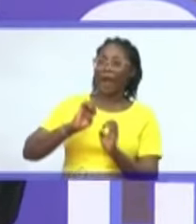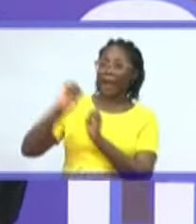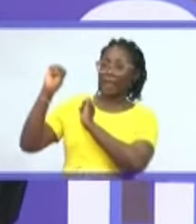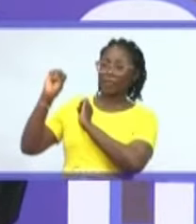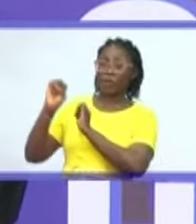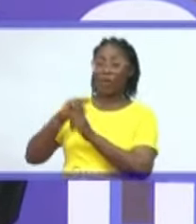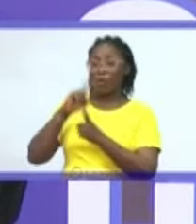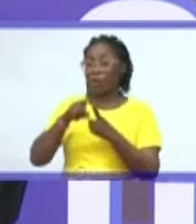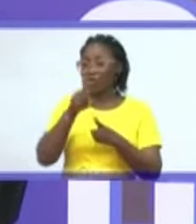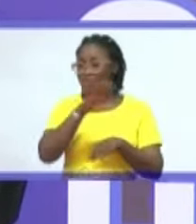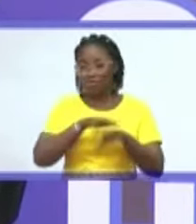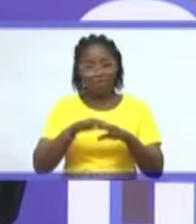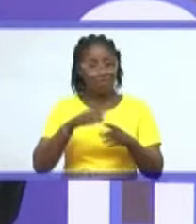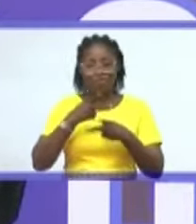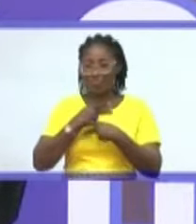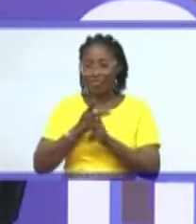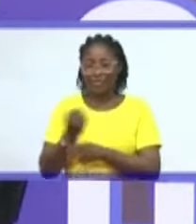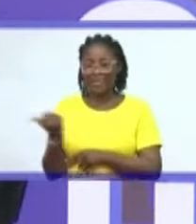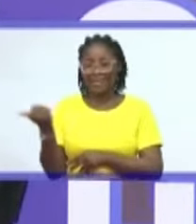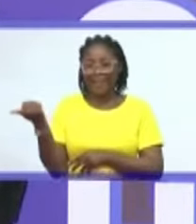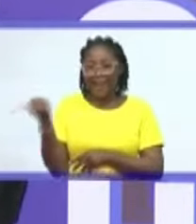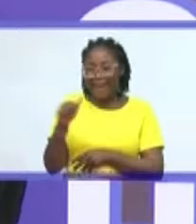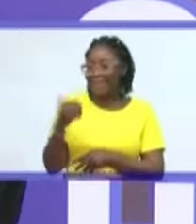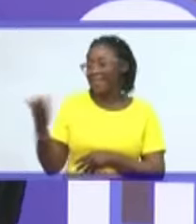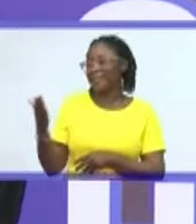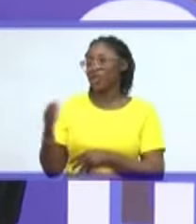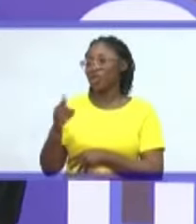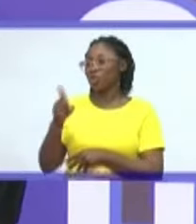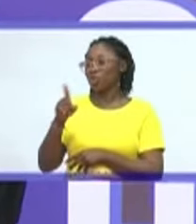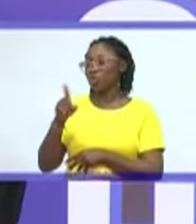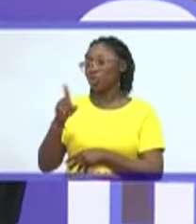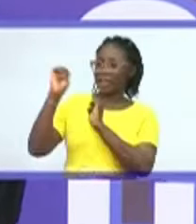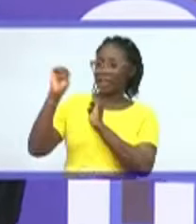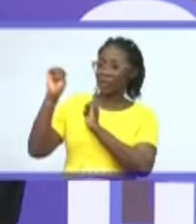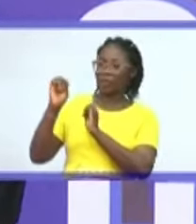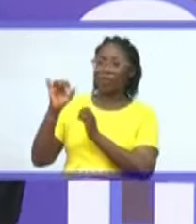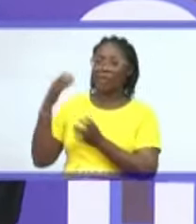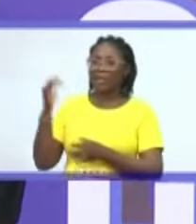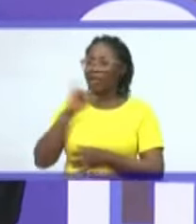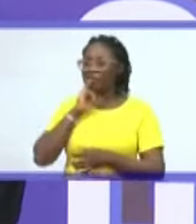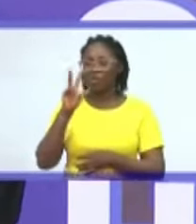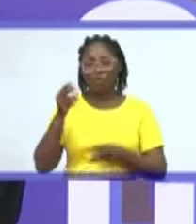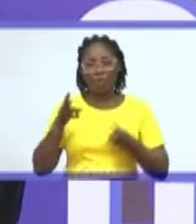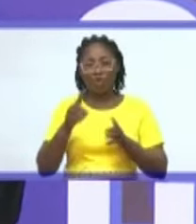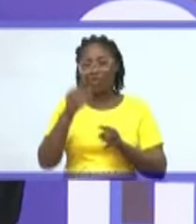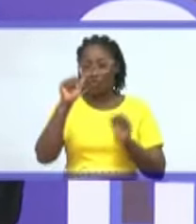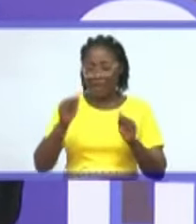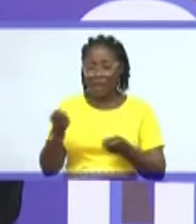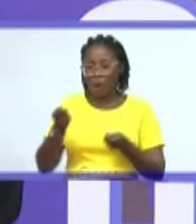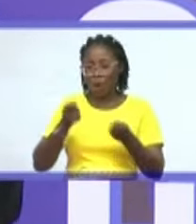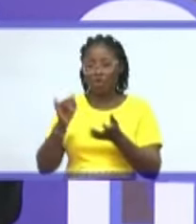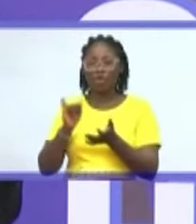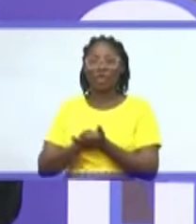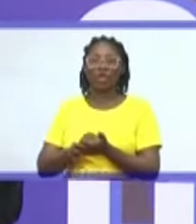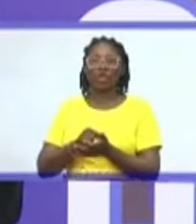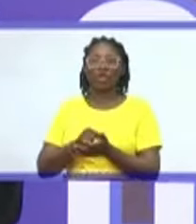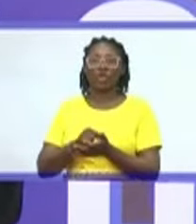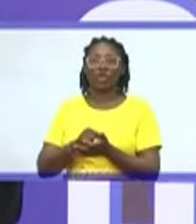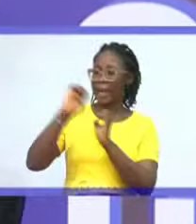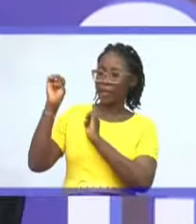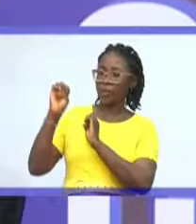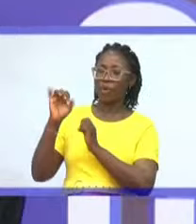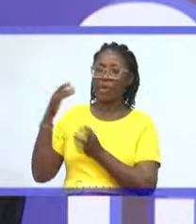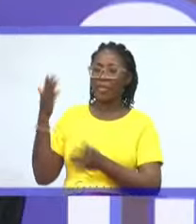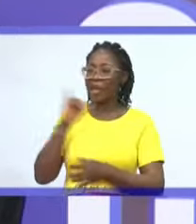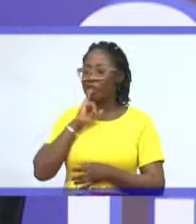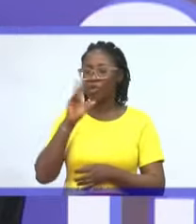anything and you're not exporting anything, there's no way you can control that. You just have to move into production.